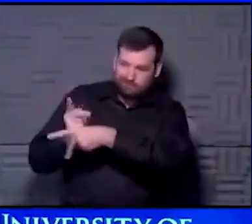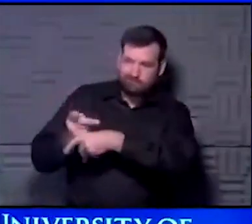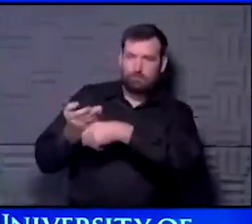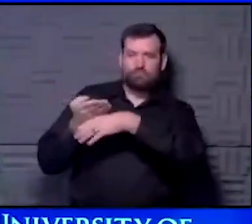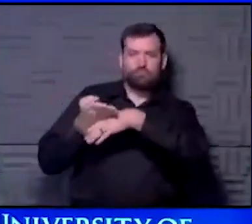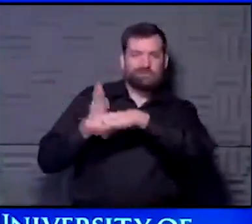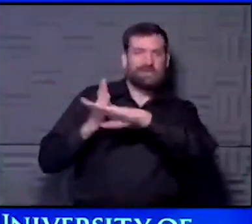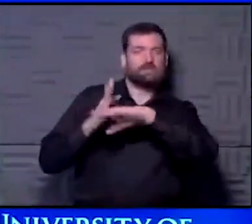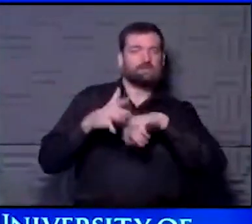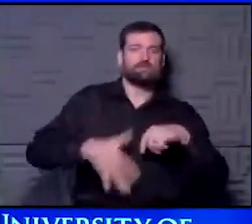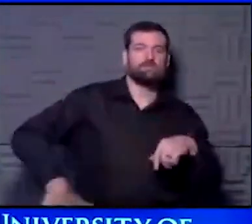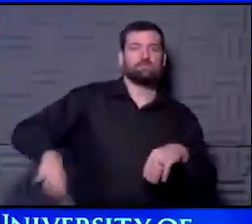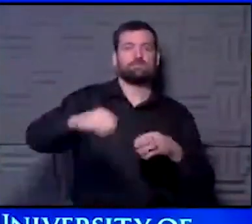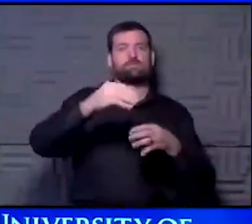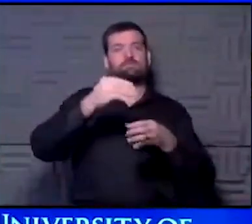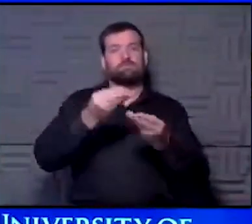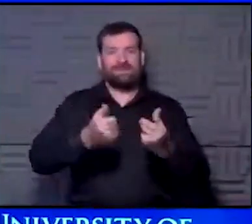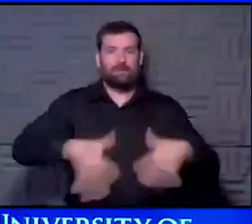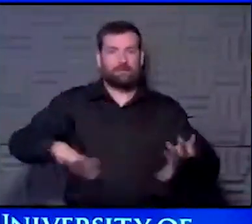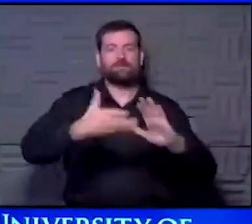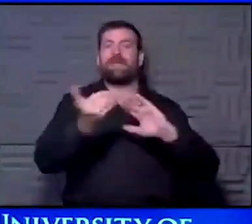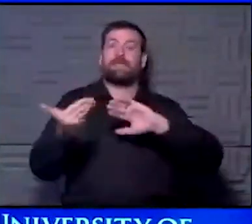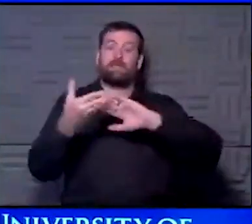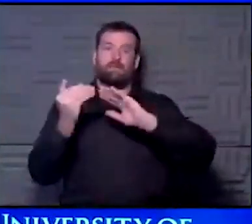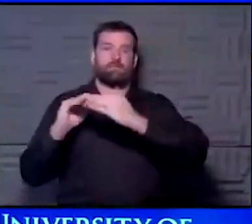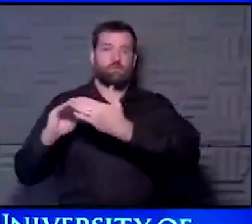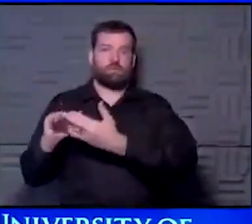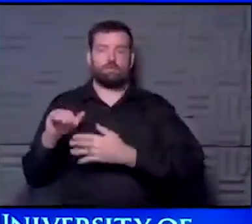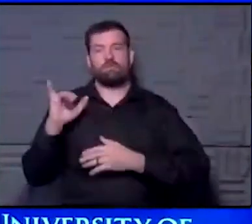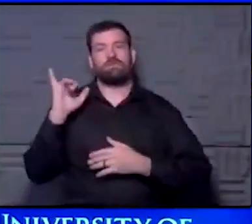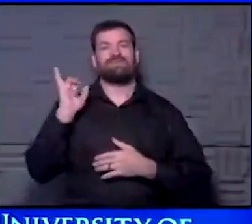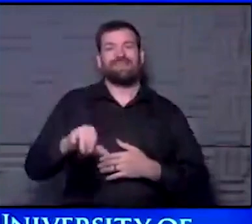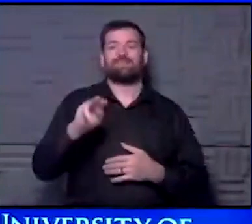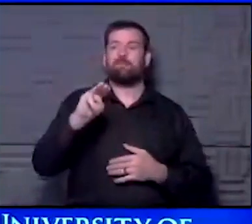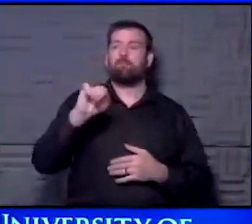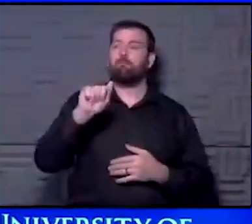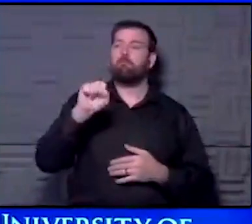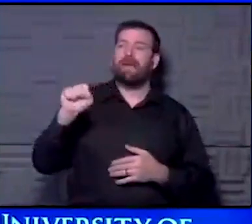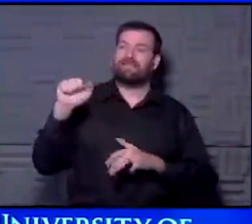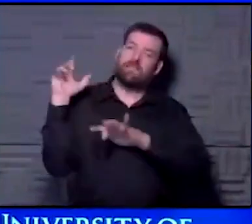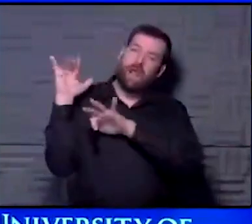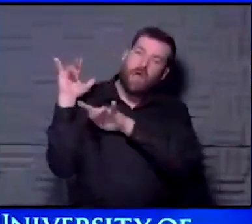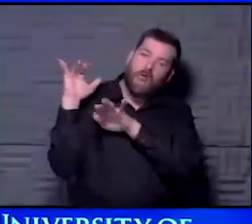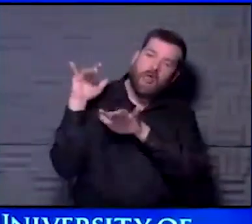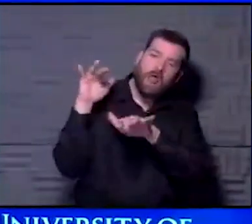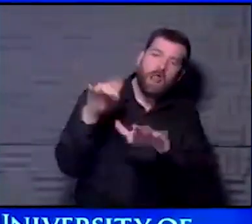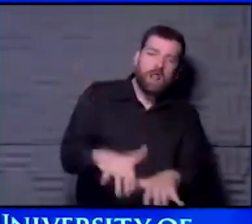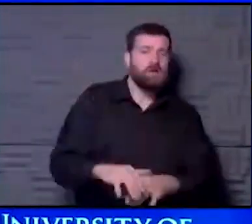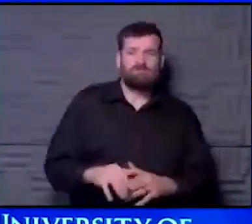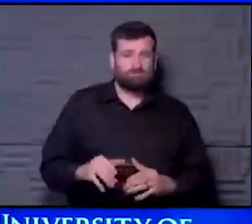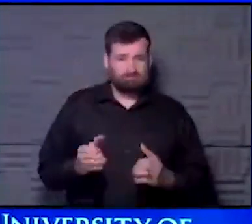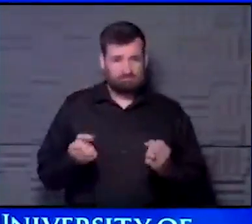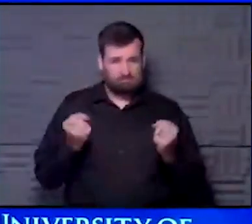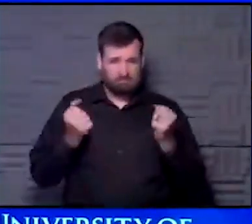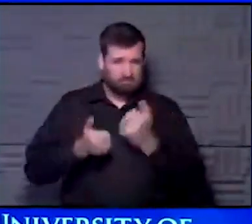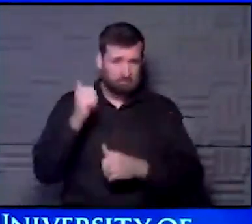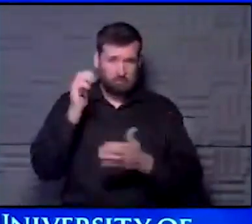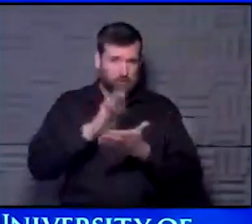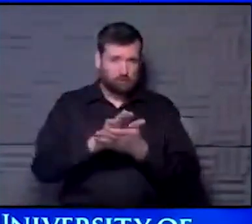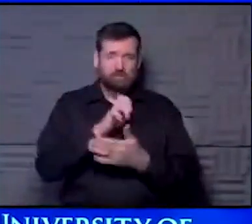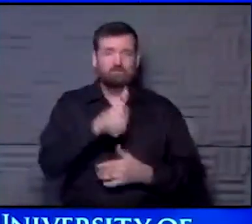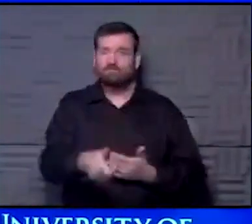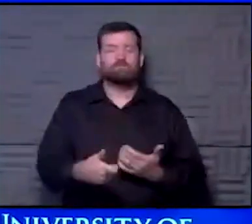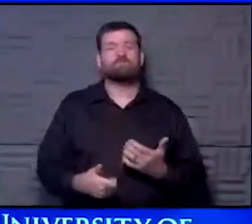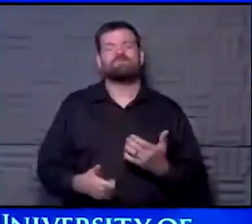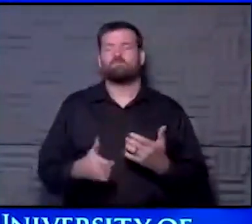rest of the campus and protect the Lawrence community, because really that's mass migration. Mm-hmm. Not many schools took on that. It is a